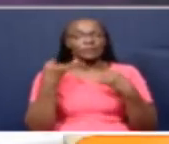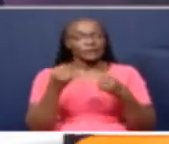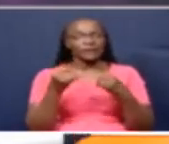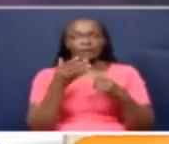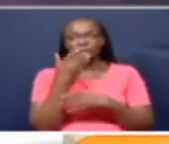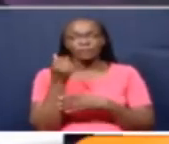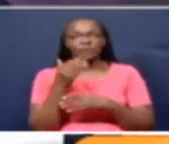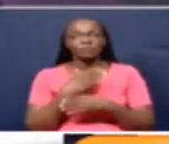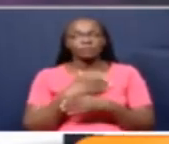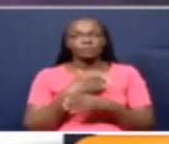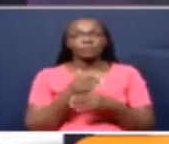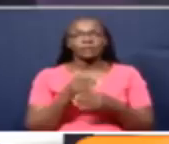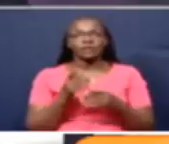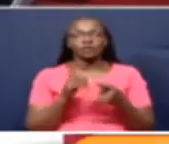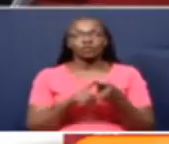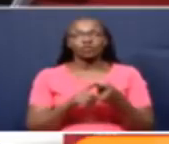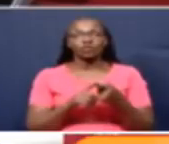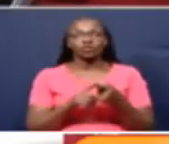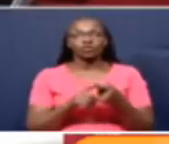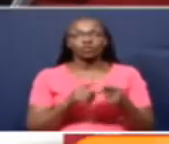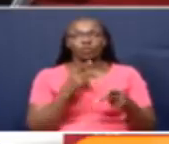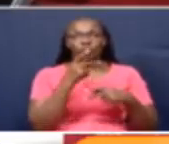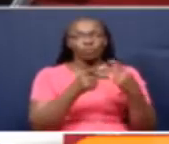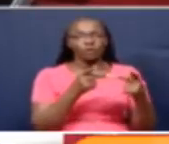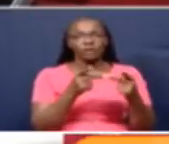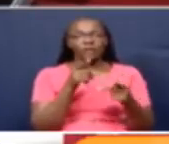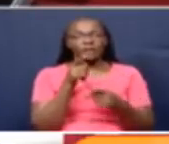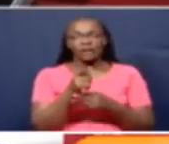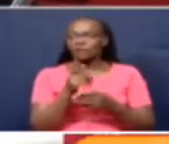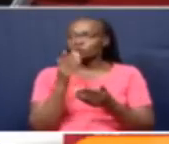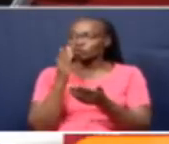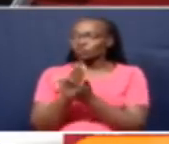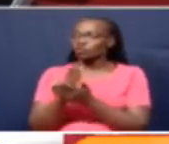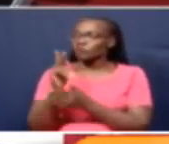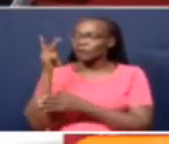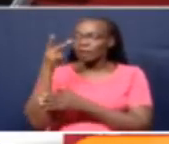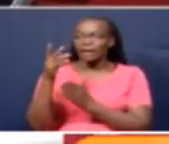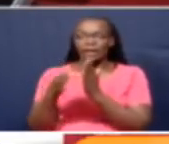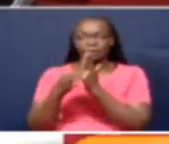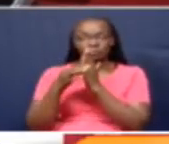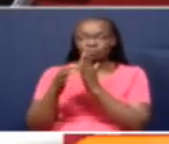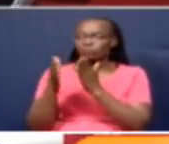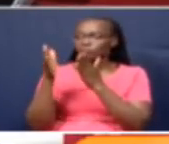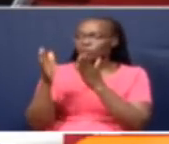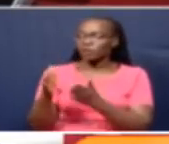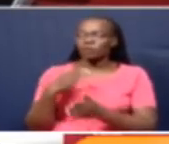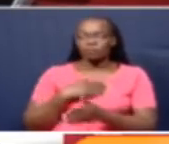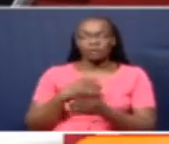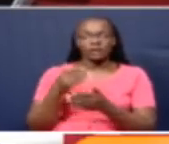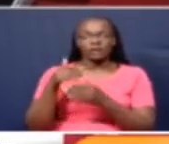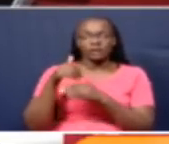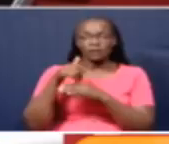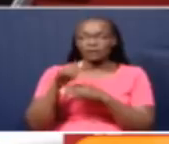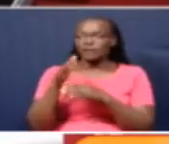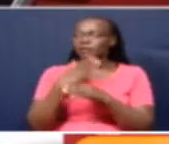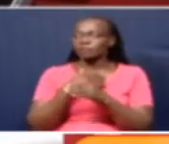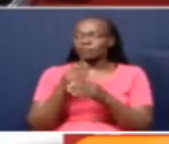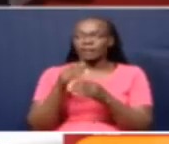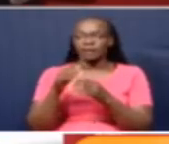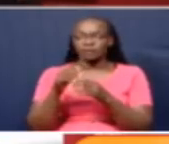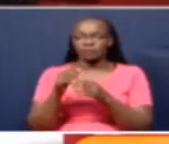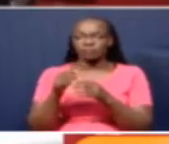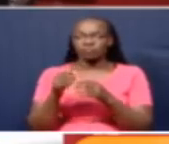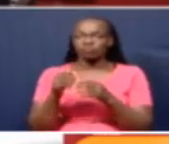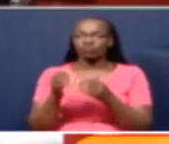Well, Bruce says that man is a true Kenyan legend. Wow. He says, pass my love and respect to him. Thank you very much, Cousin Brucey. I